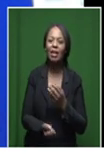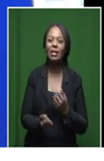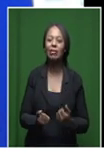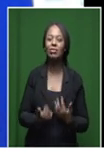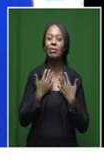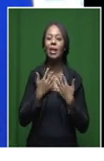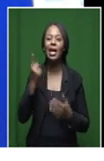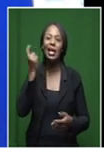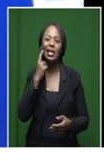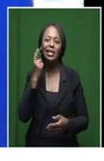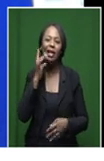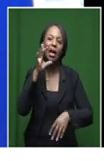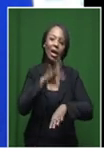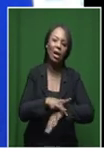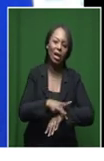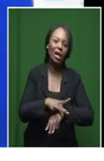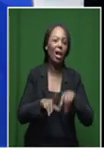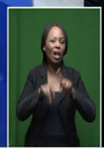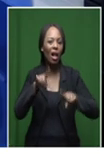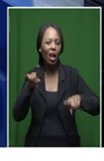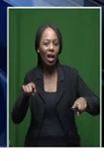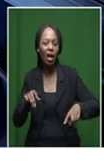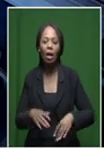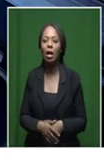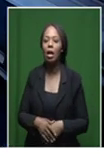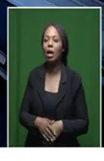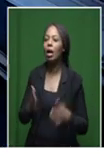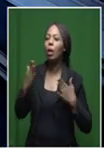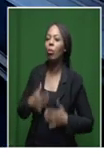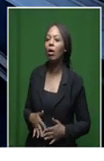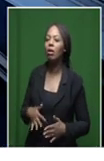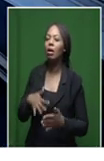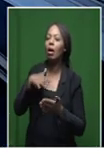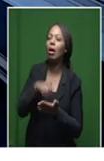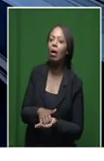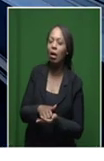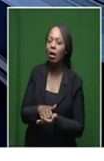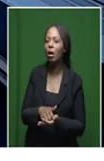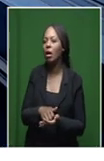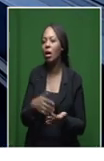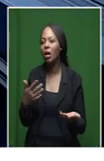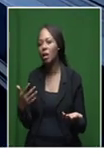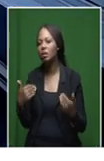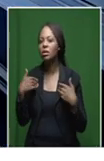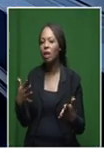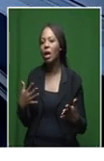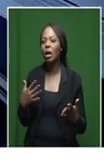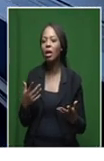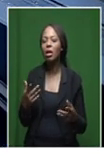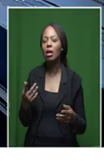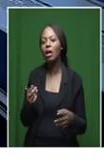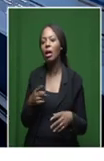Mm-hmm. So when does the body start giving up? I don't want to use that term, but I mean, it feels as